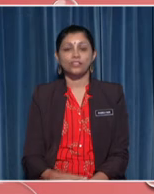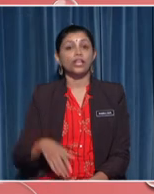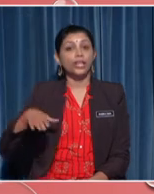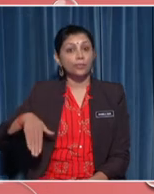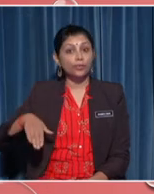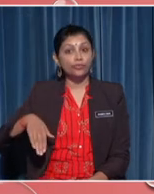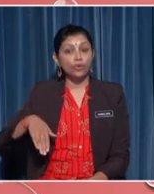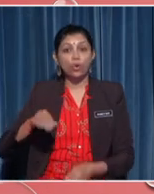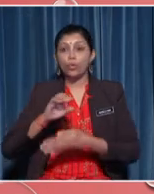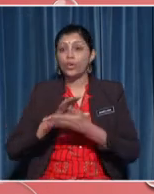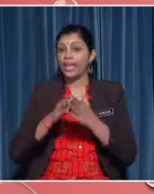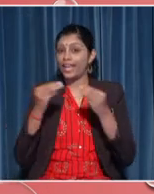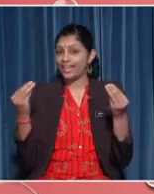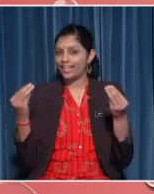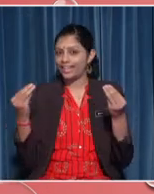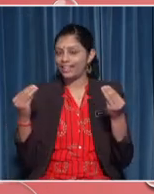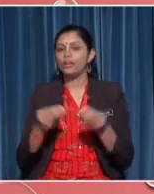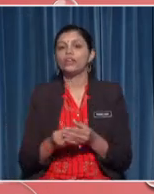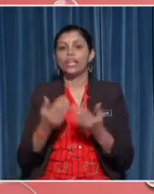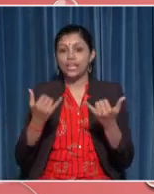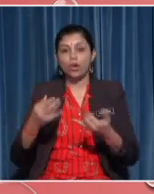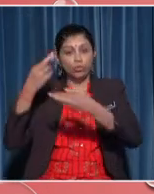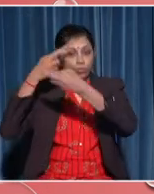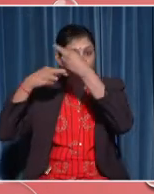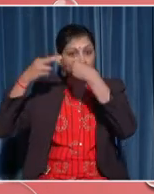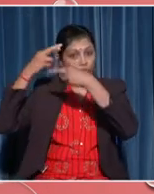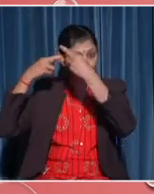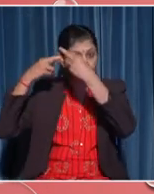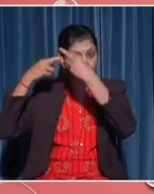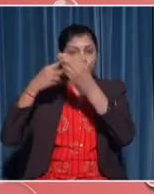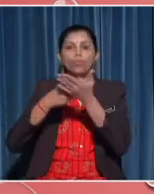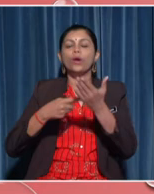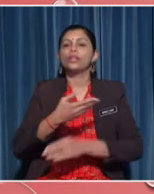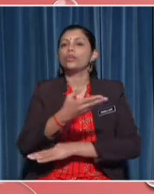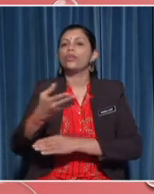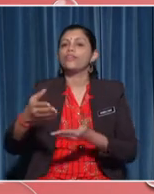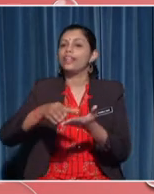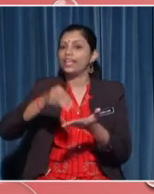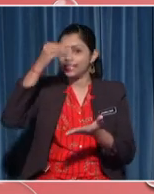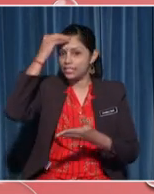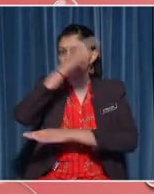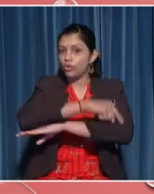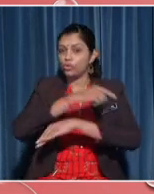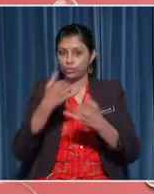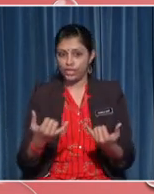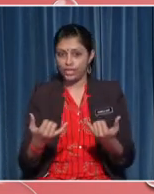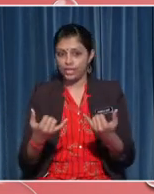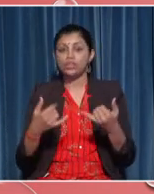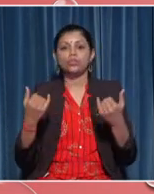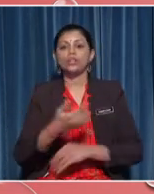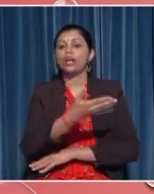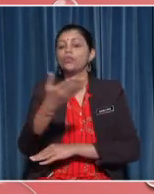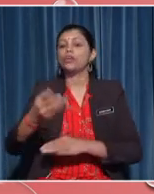Before we end, let's revise what we have learned today. Let's match.